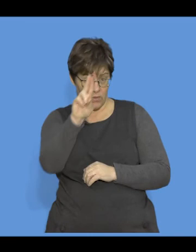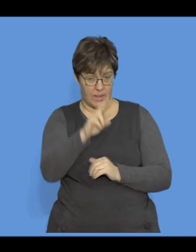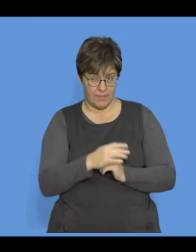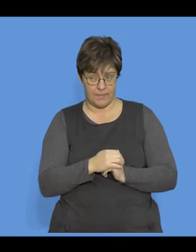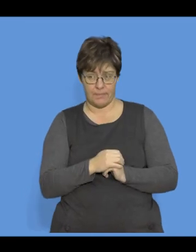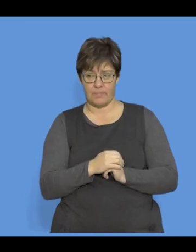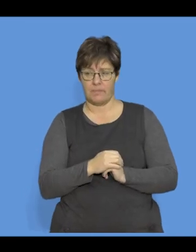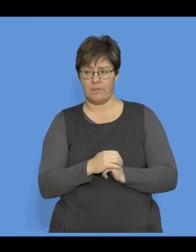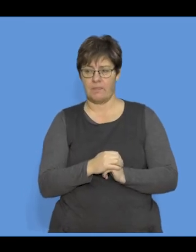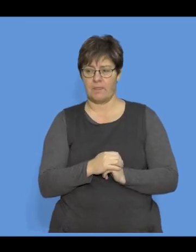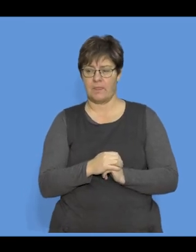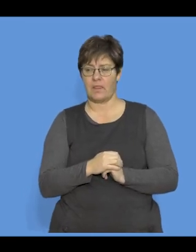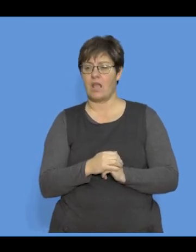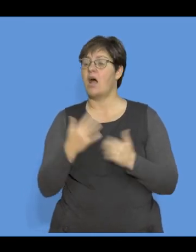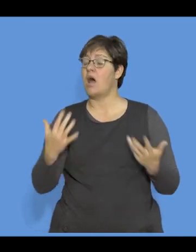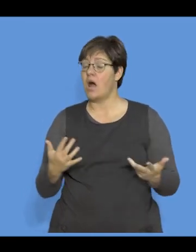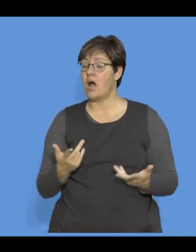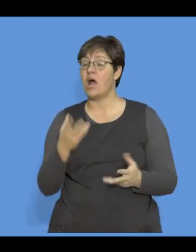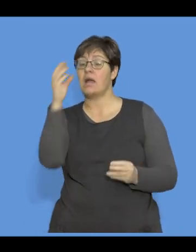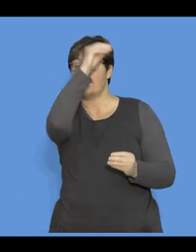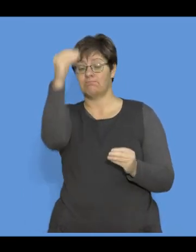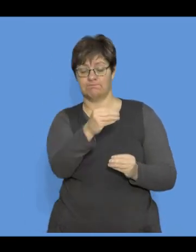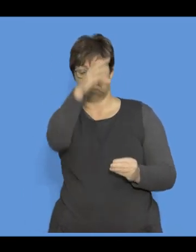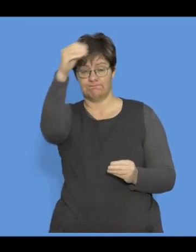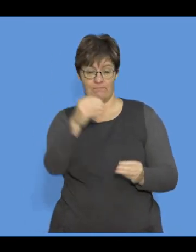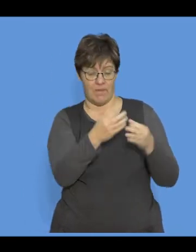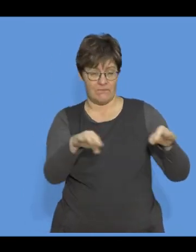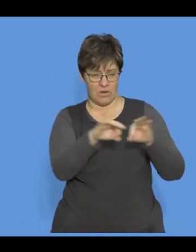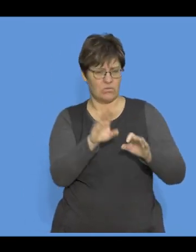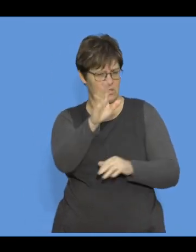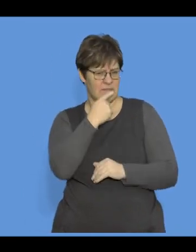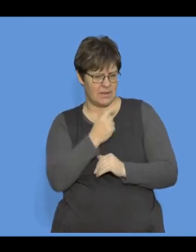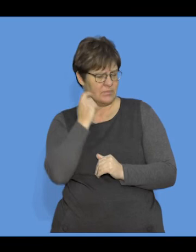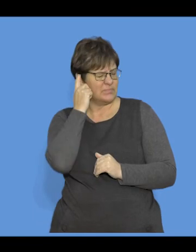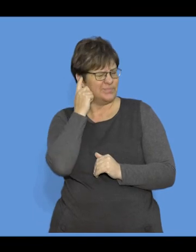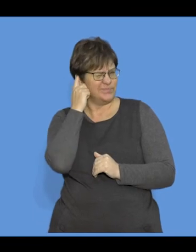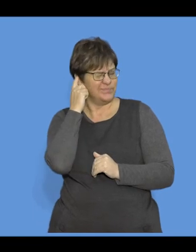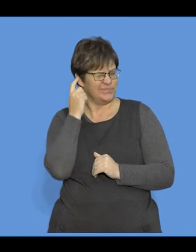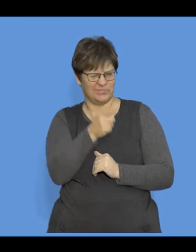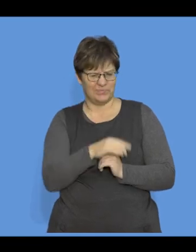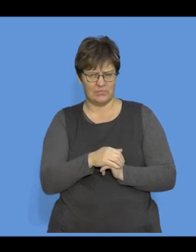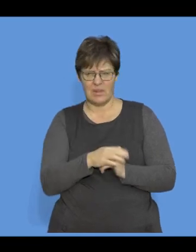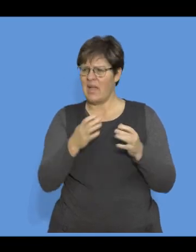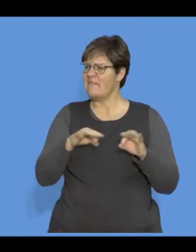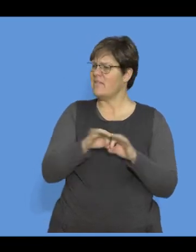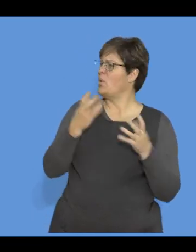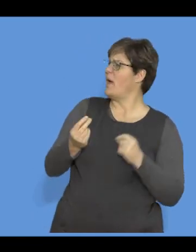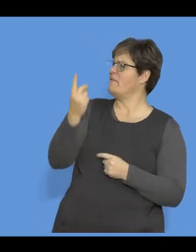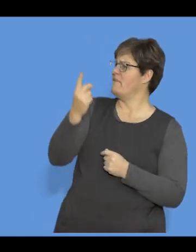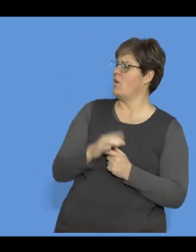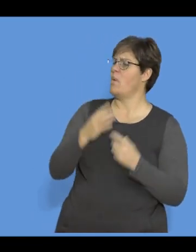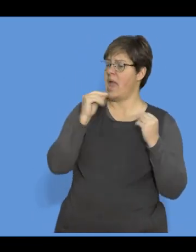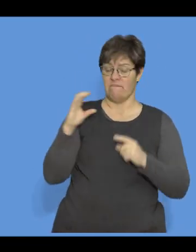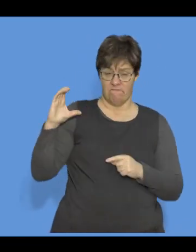And what we need to do is to substitute the values. And you're going to say, but hold on, what values have we got? We've got the